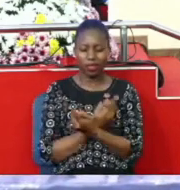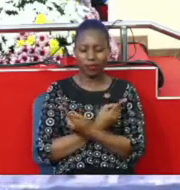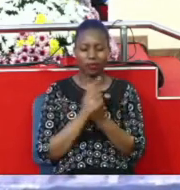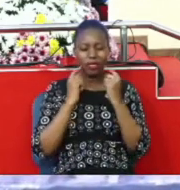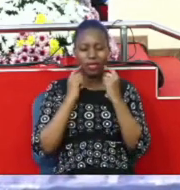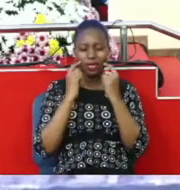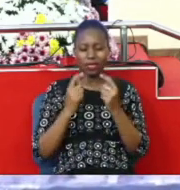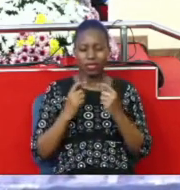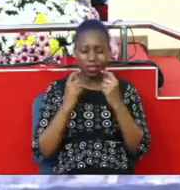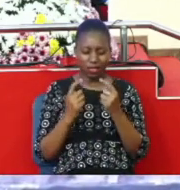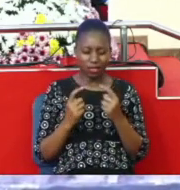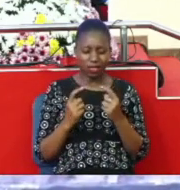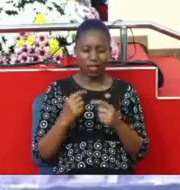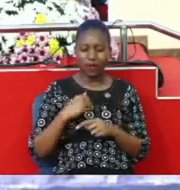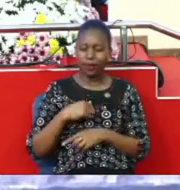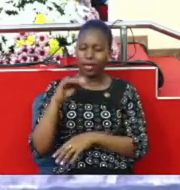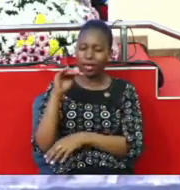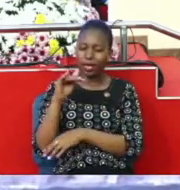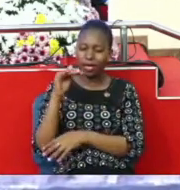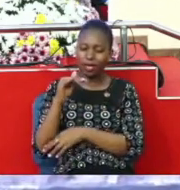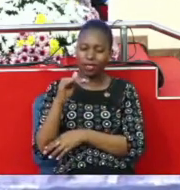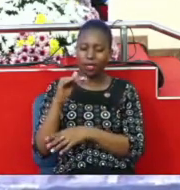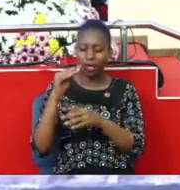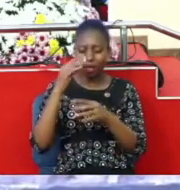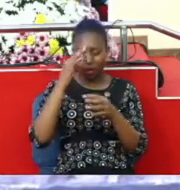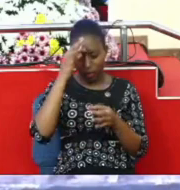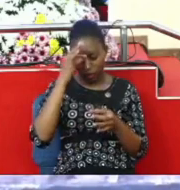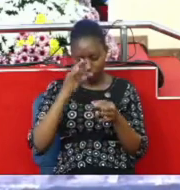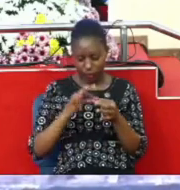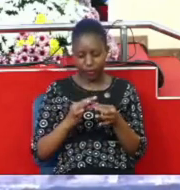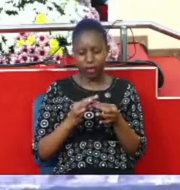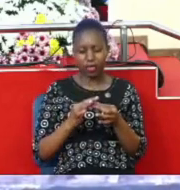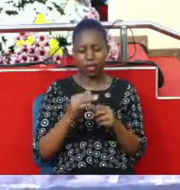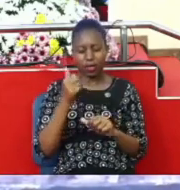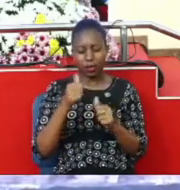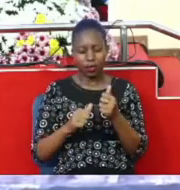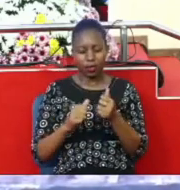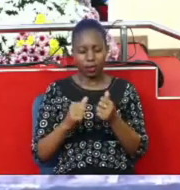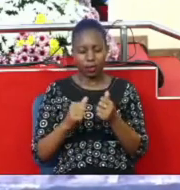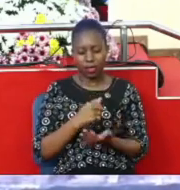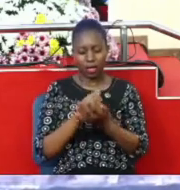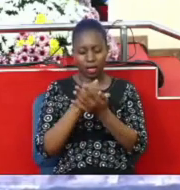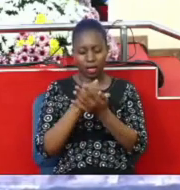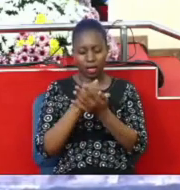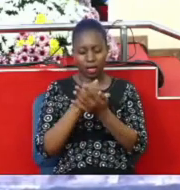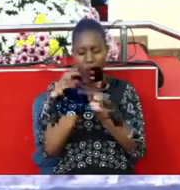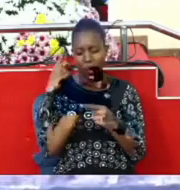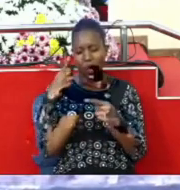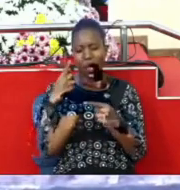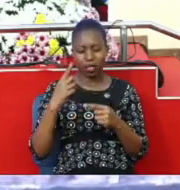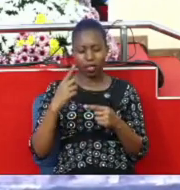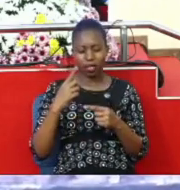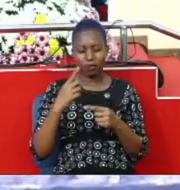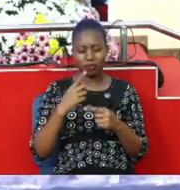faith that becomes victory overcoming the power of sin, the guilt of sin,